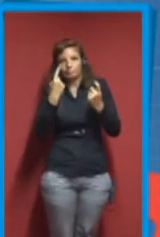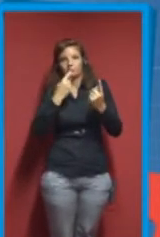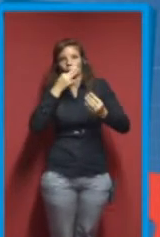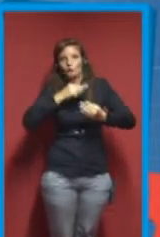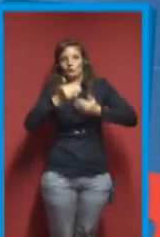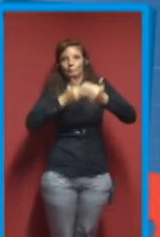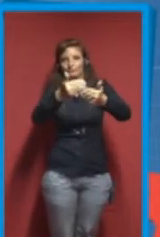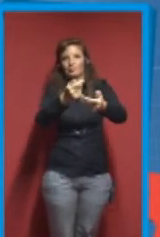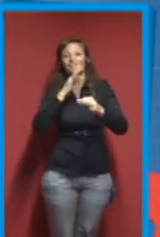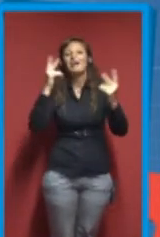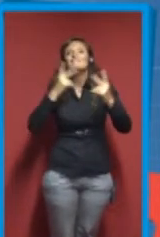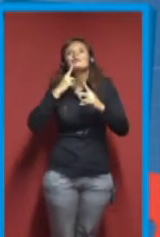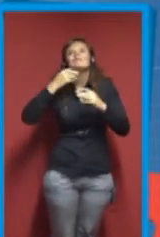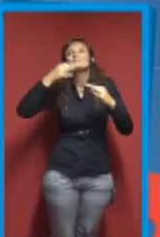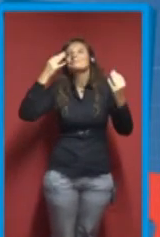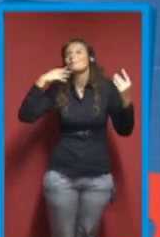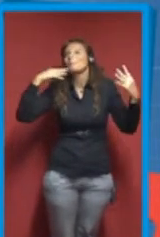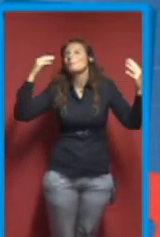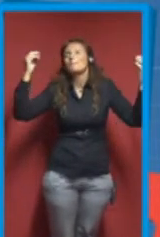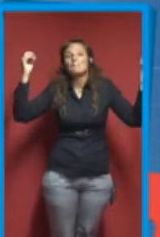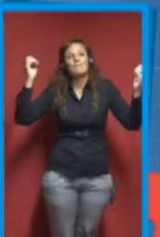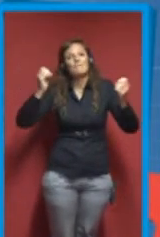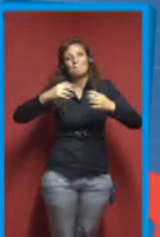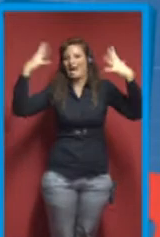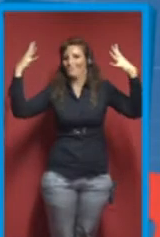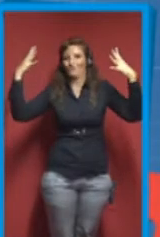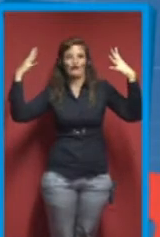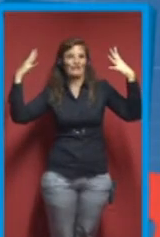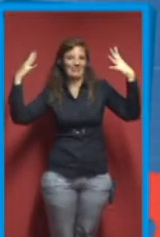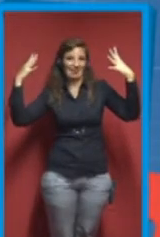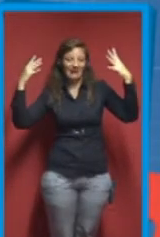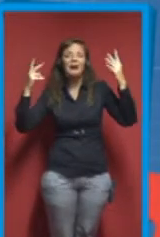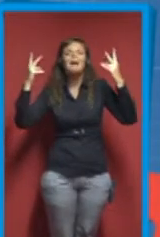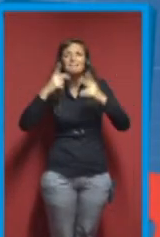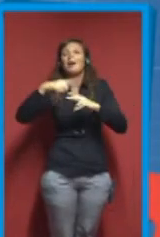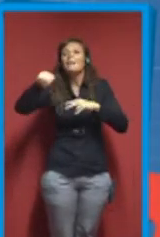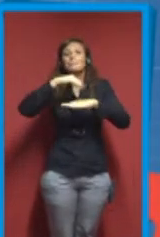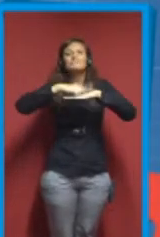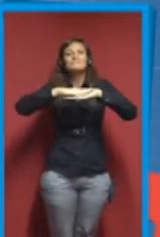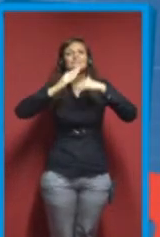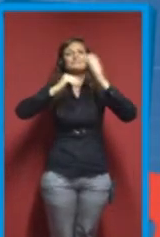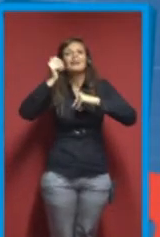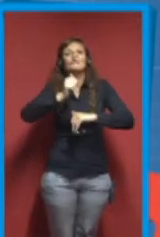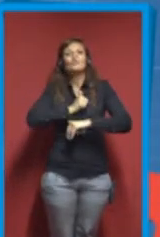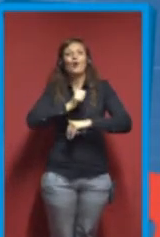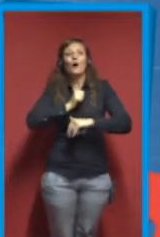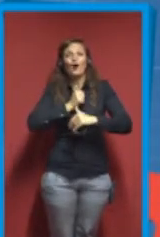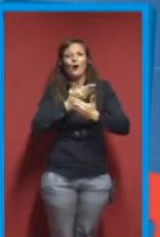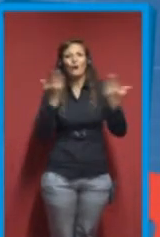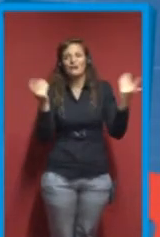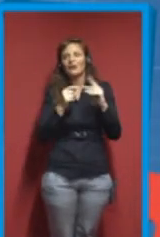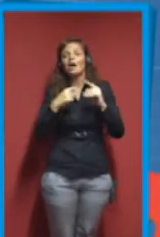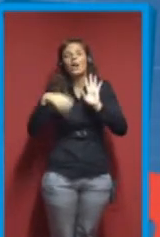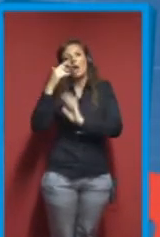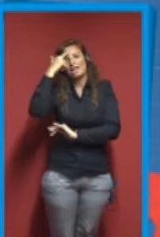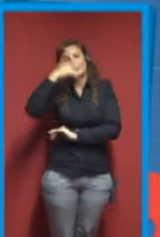yourself. And when you get kids doing this, you can see their minds changing right there in front of you. Right there